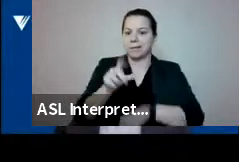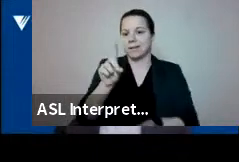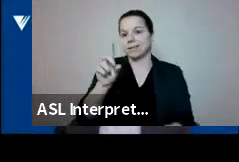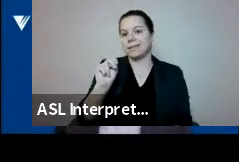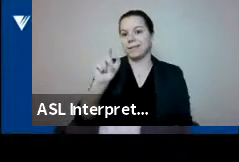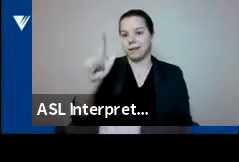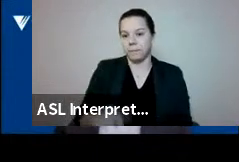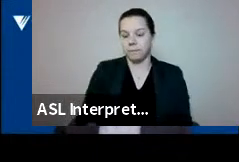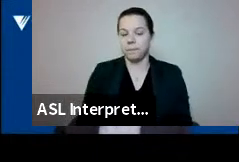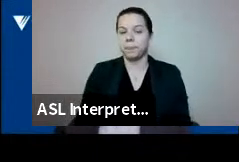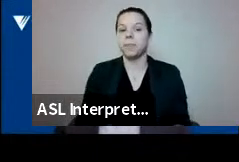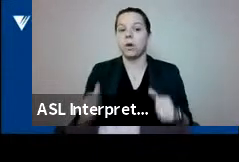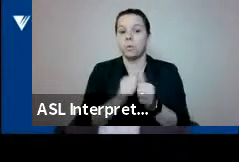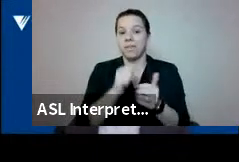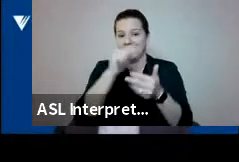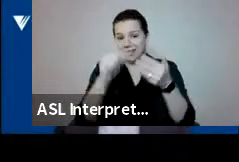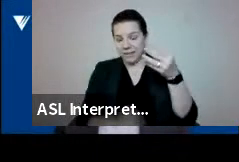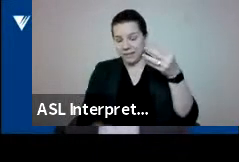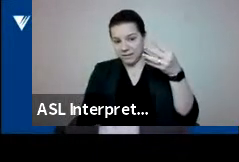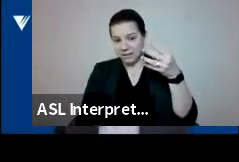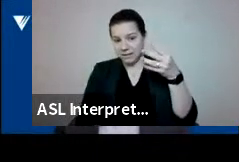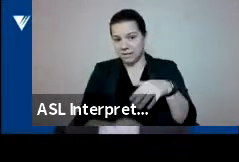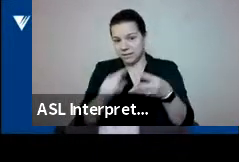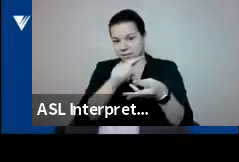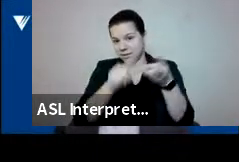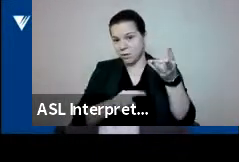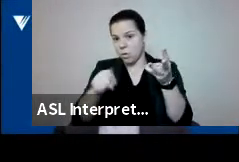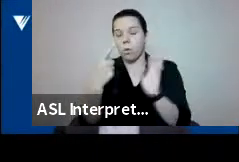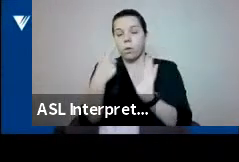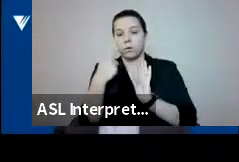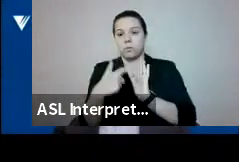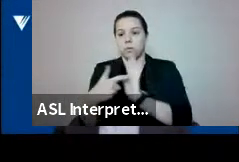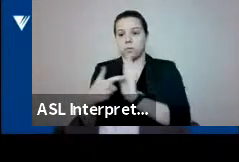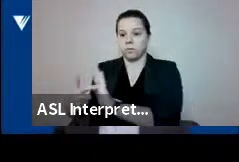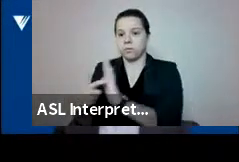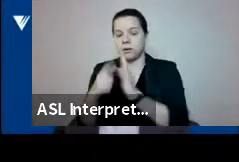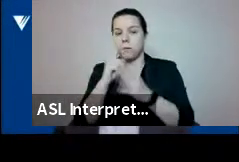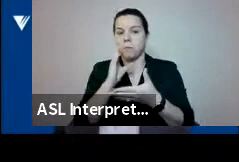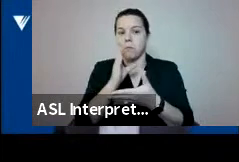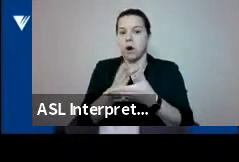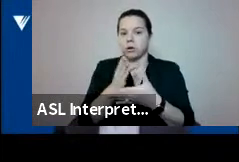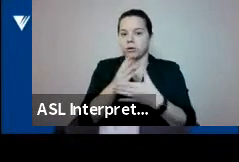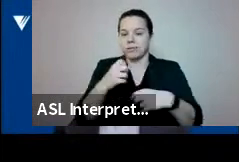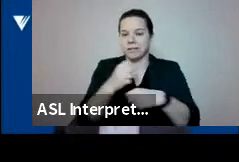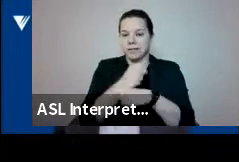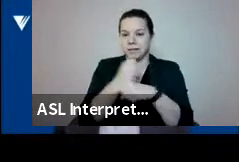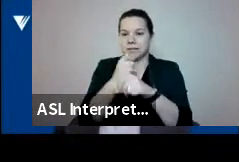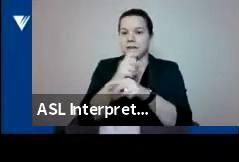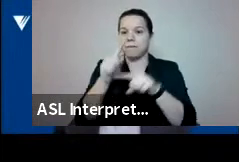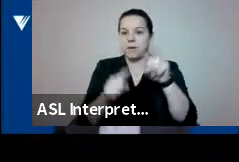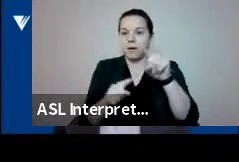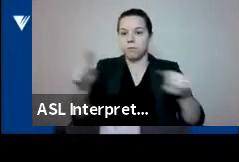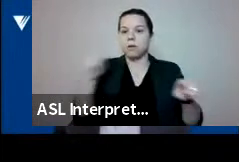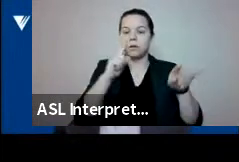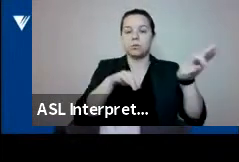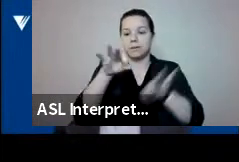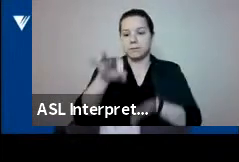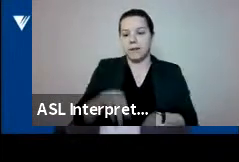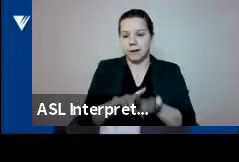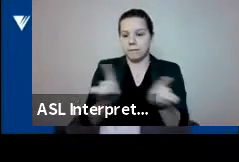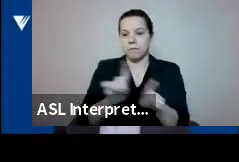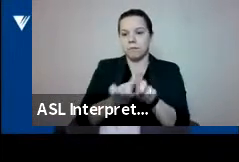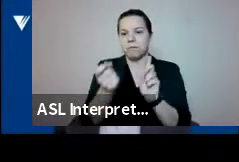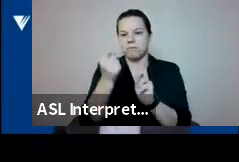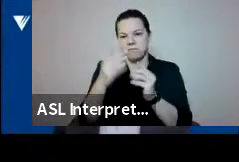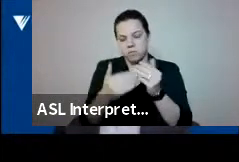Among these factors, only noticeable exhibited a marginally statistically significant ability to explain differences, while the remainder